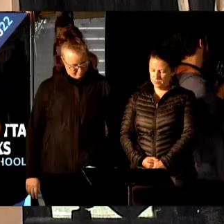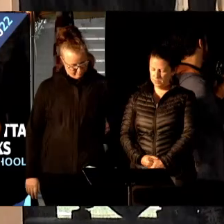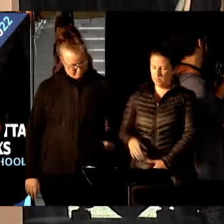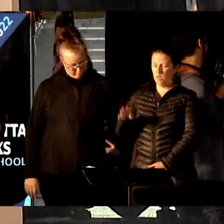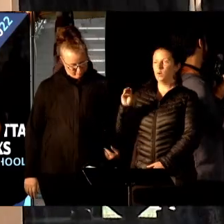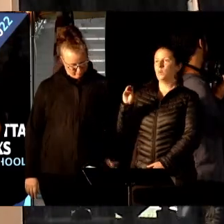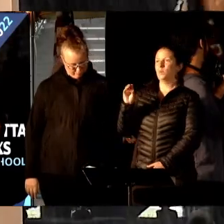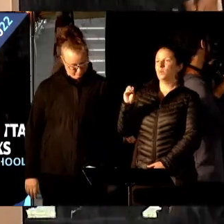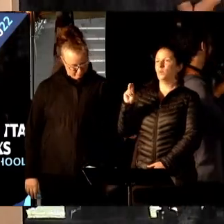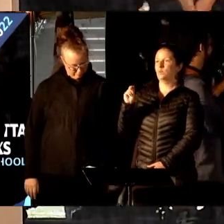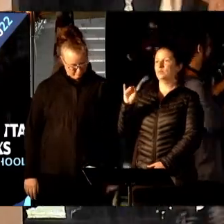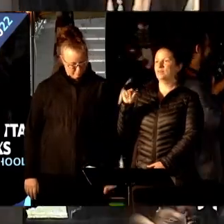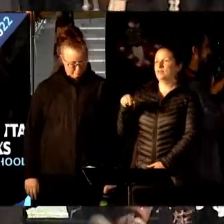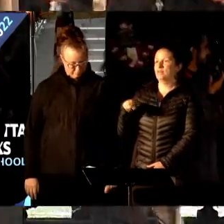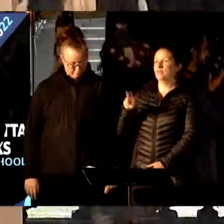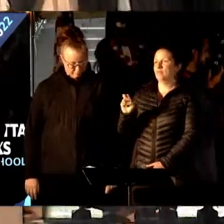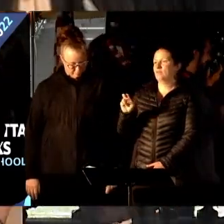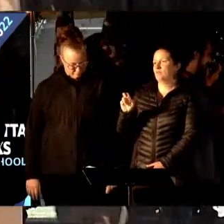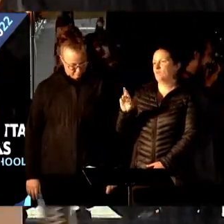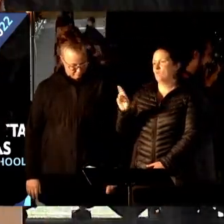Monique Romero.